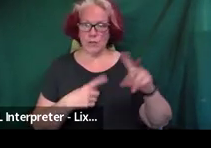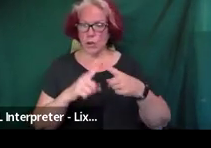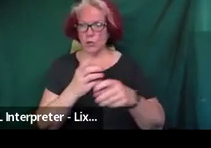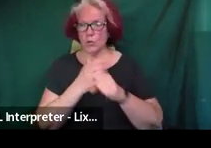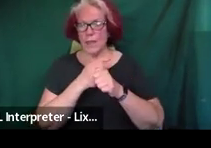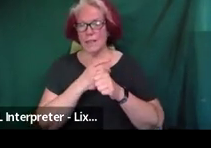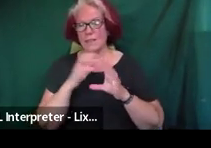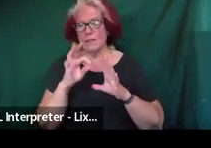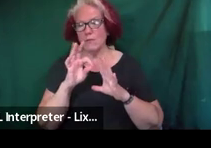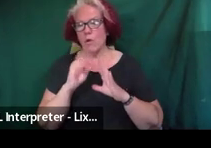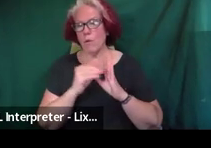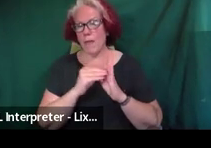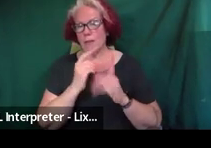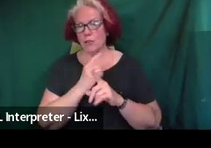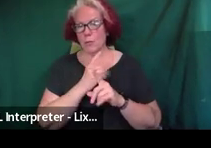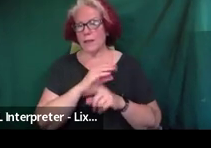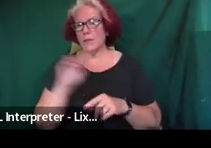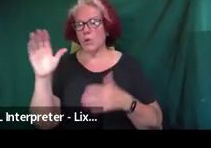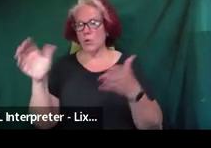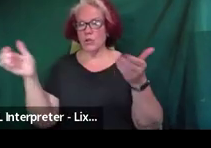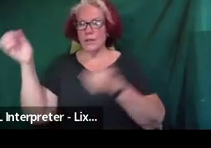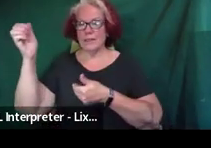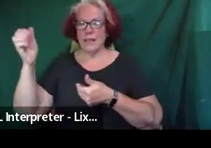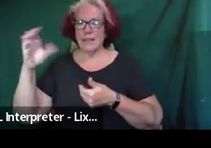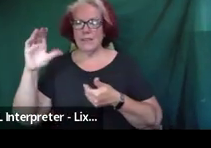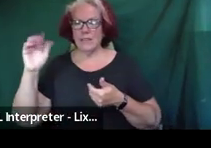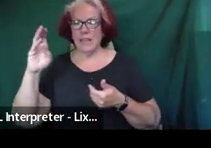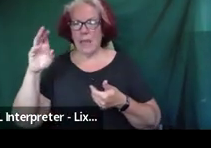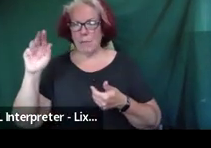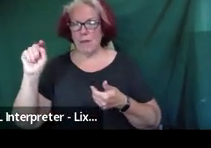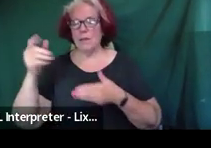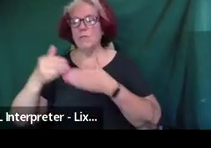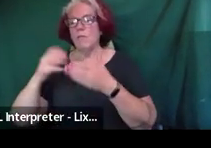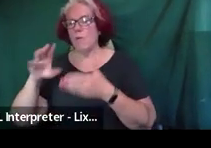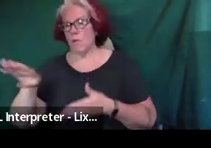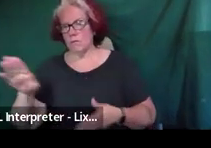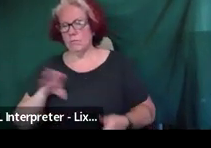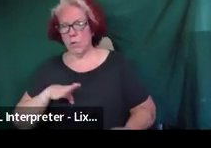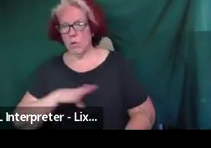correct. And then it will go to executive cabinet before it comes on to the board for approval.